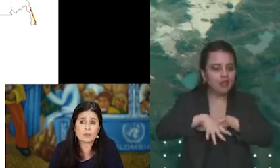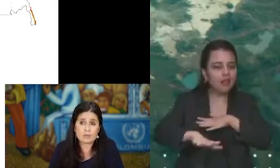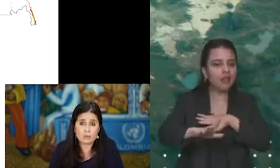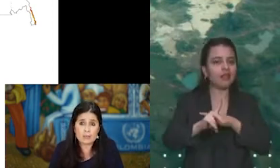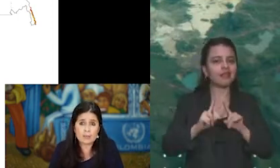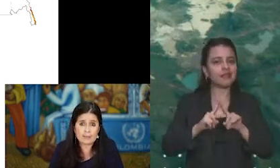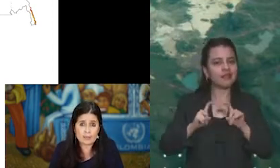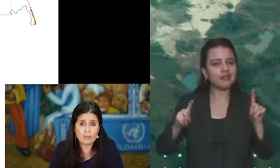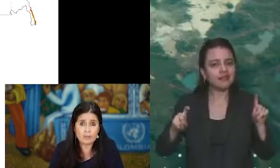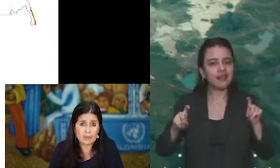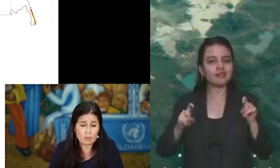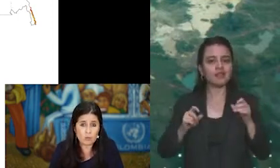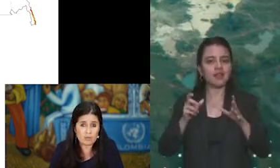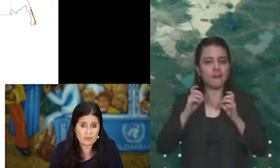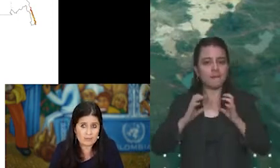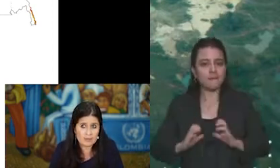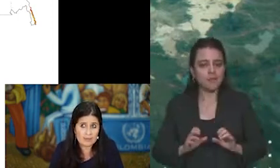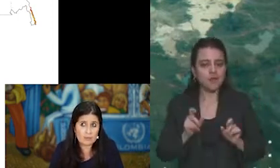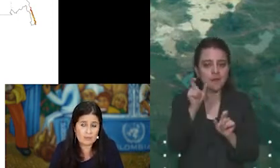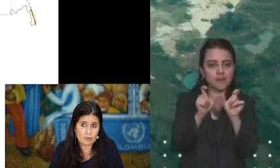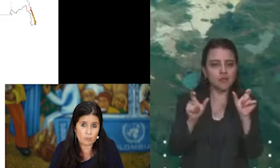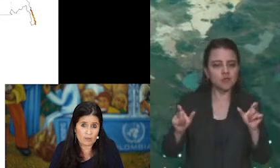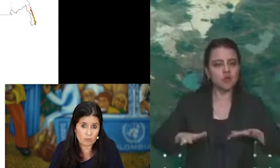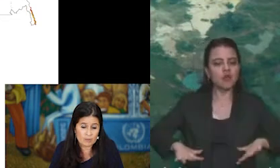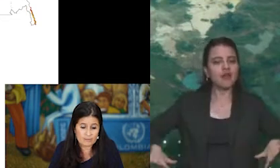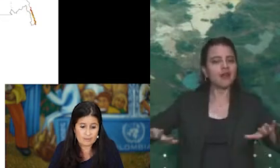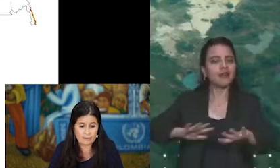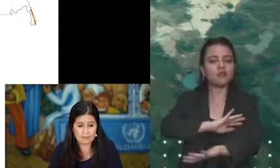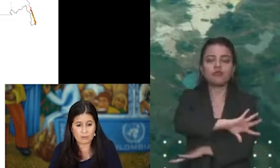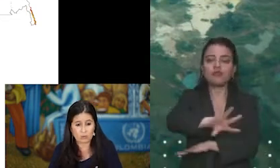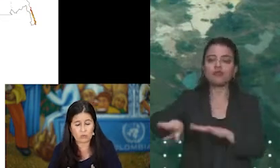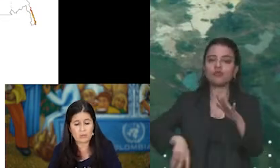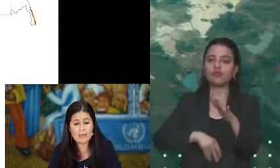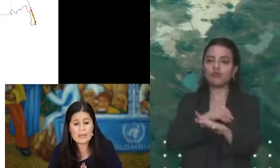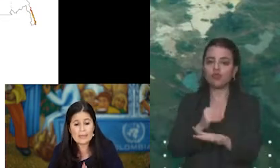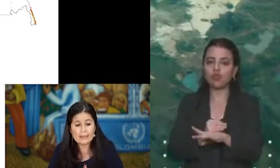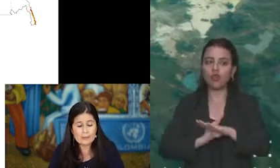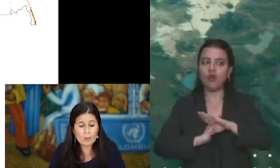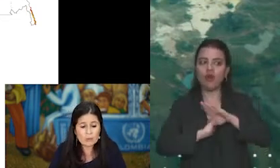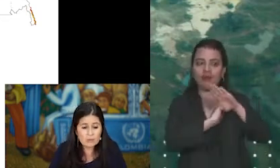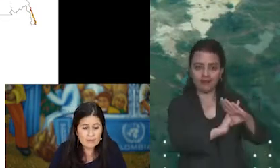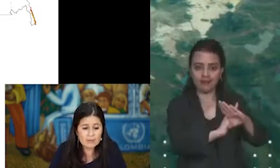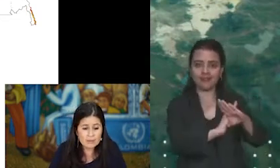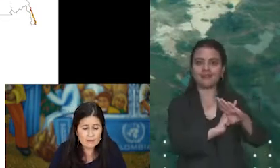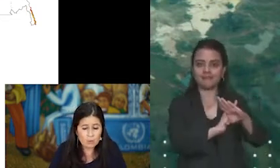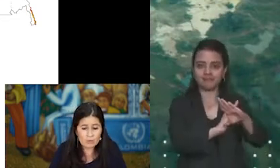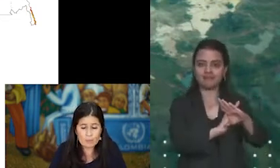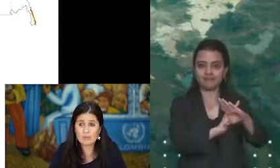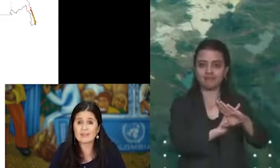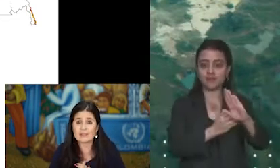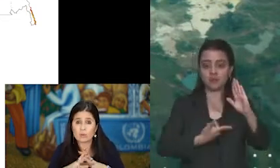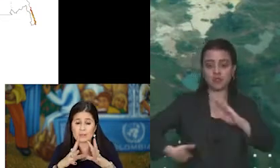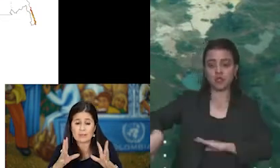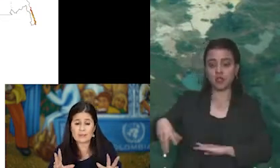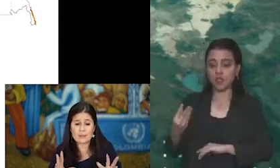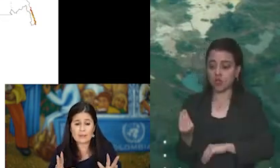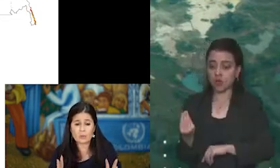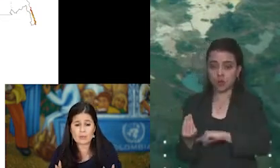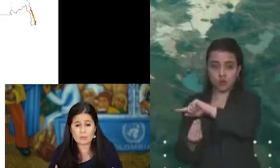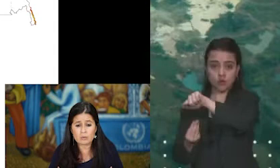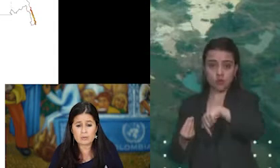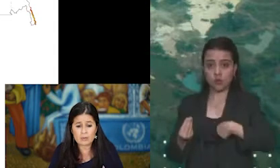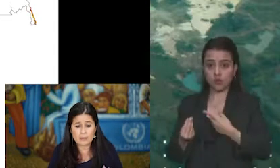protection of the biodiversity of our ethnic populations. So in Indian reservations, we have the